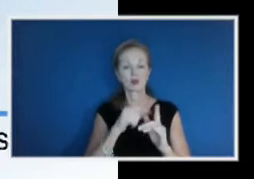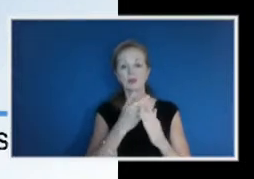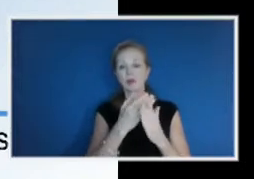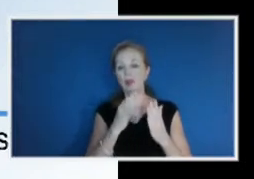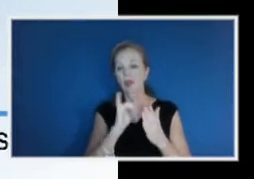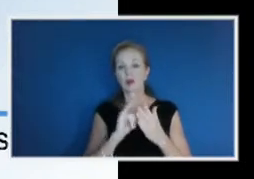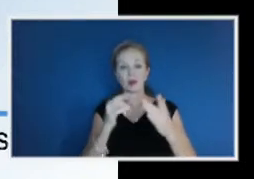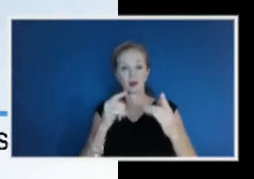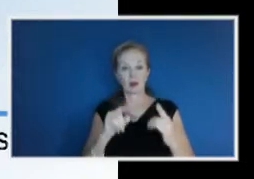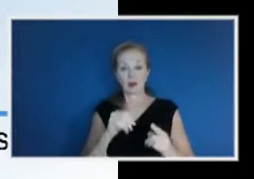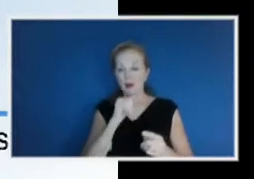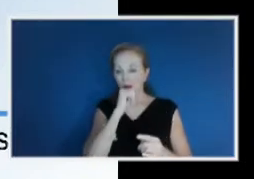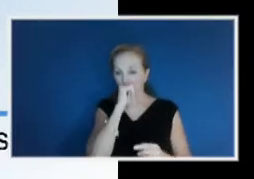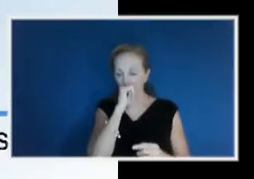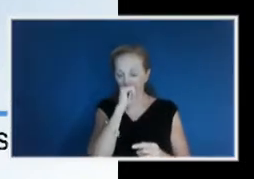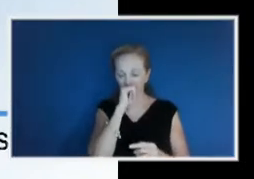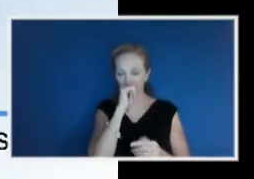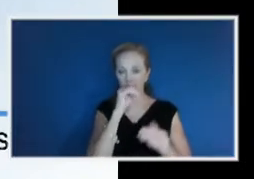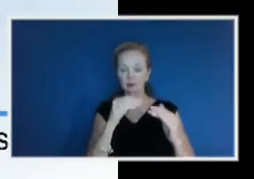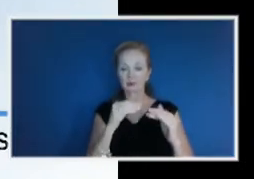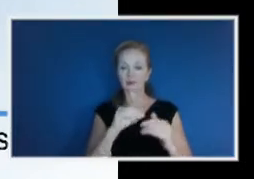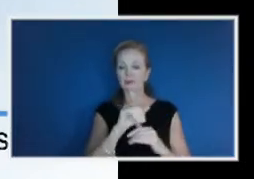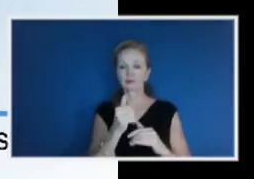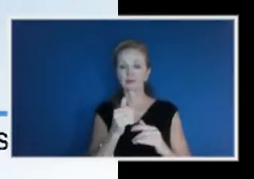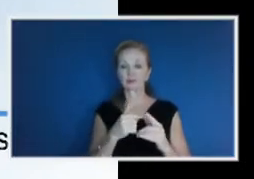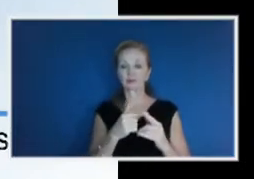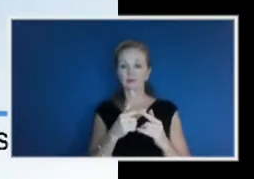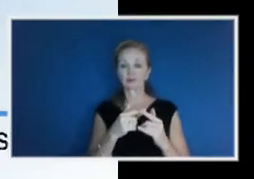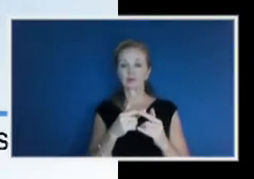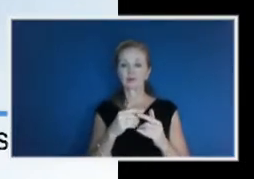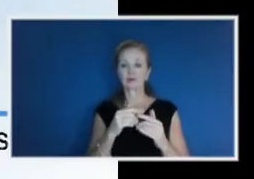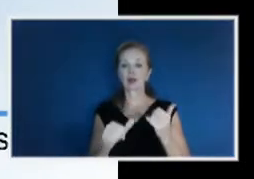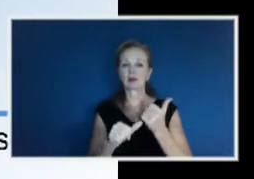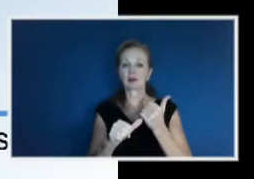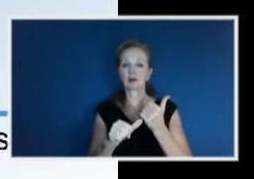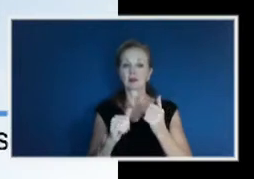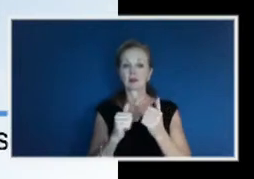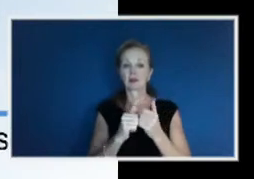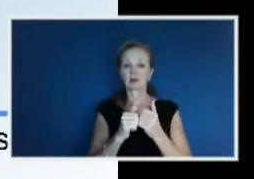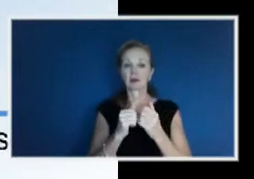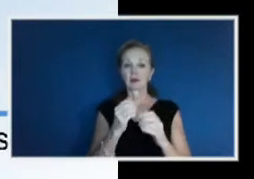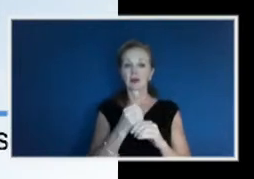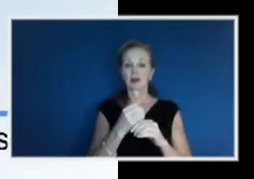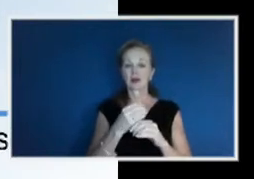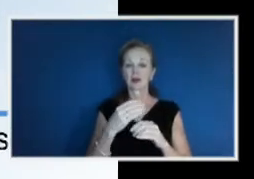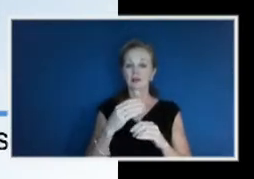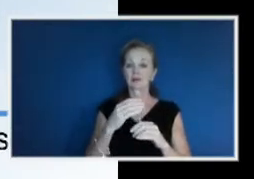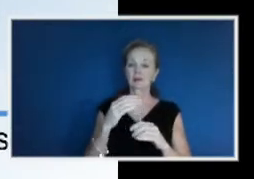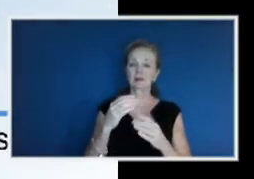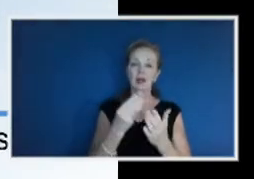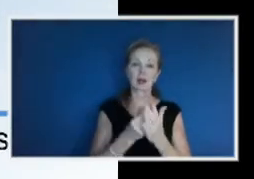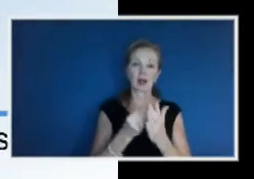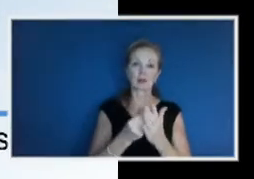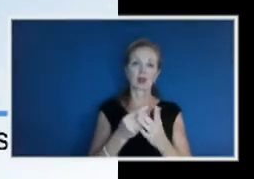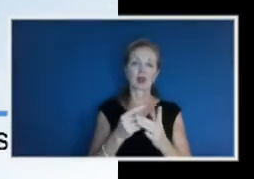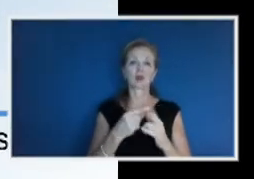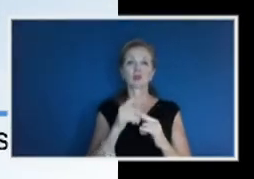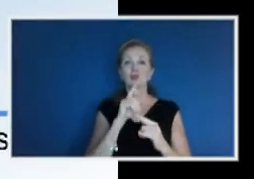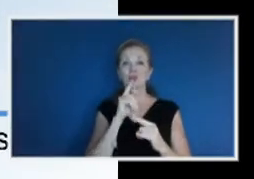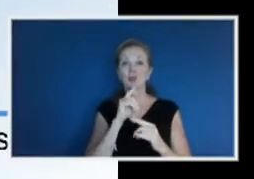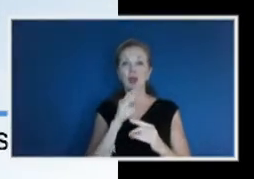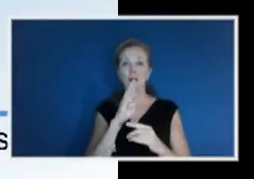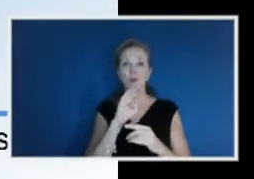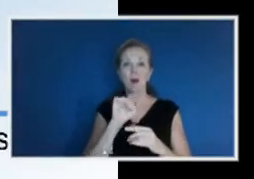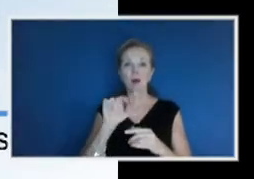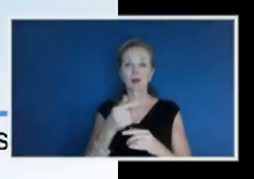underway. And then unsurprisingly, assistance with obtaining capital, surety bonding, and insurance